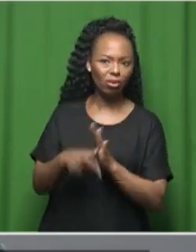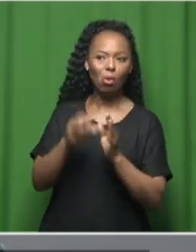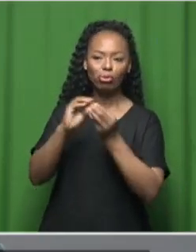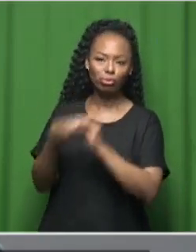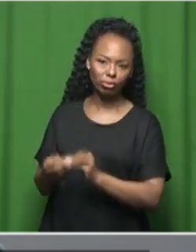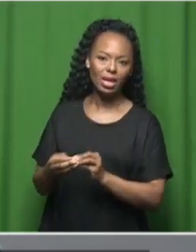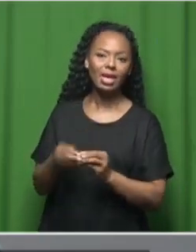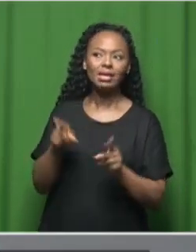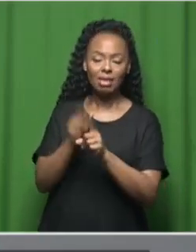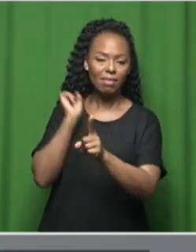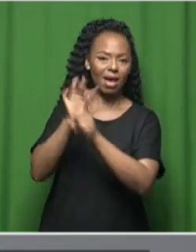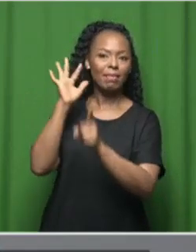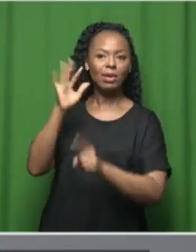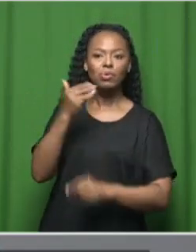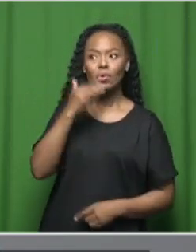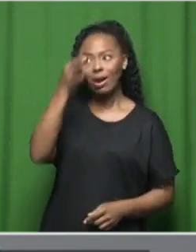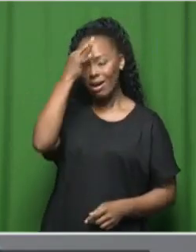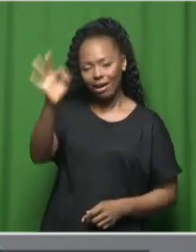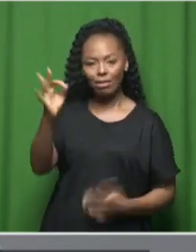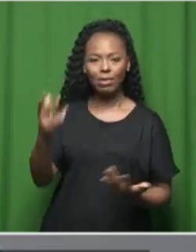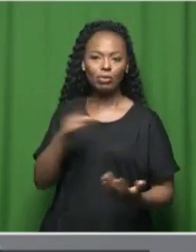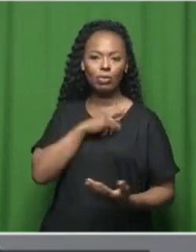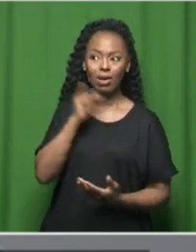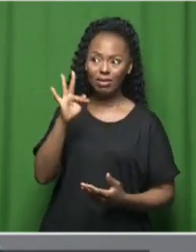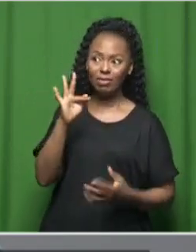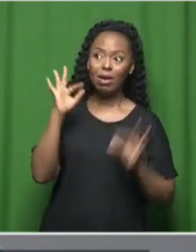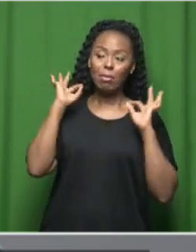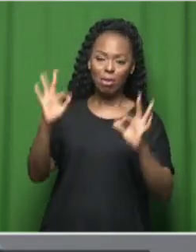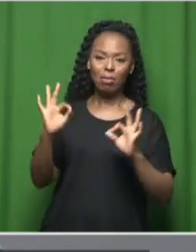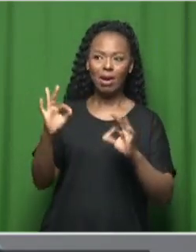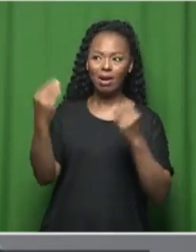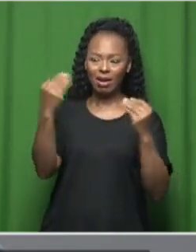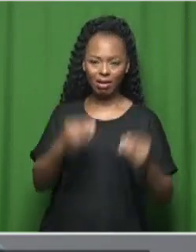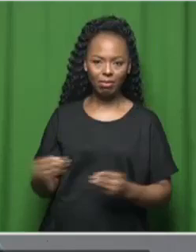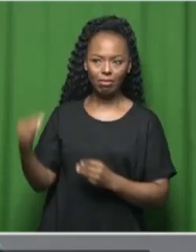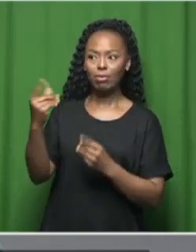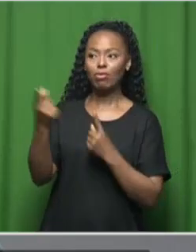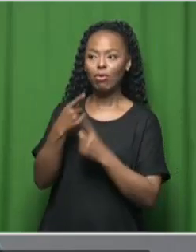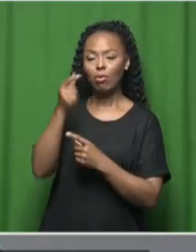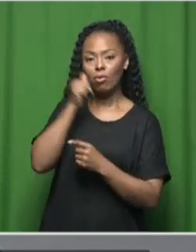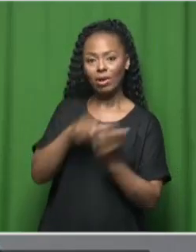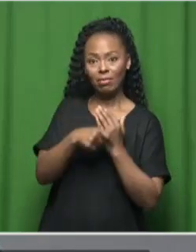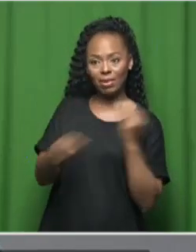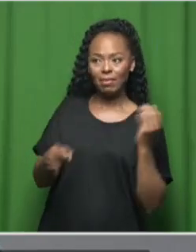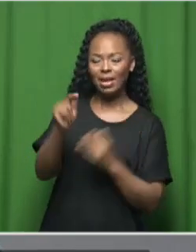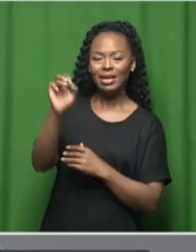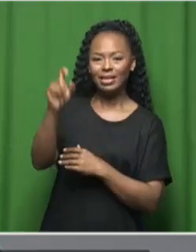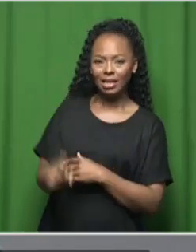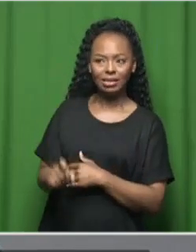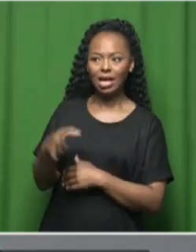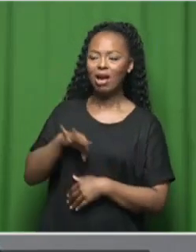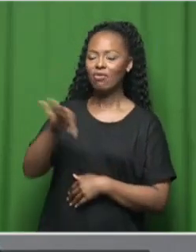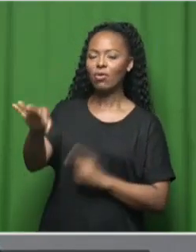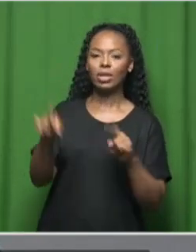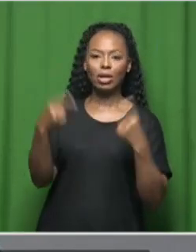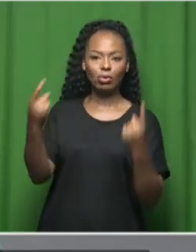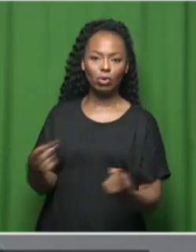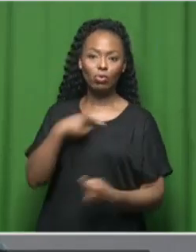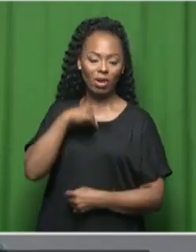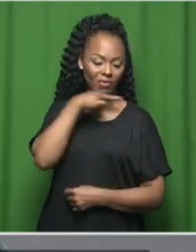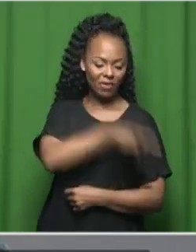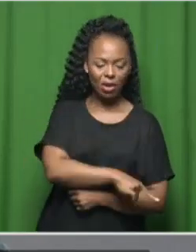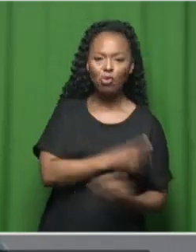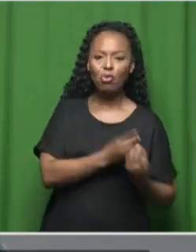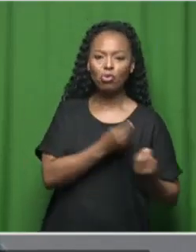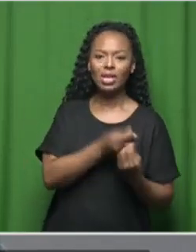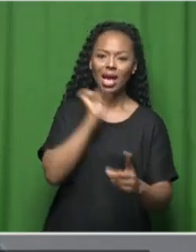because without proper revenue that government receives from them when they pay tax, they cannot afford that, because counterfeit goods affects even